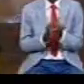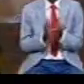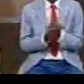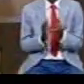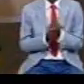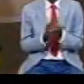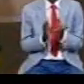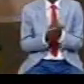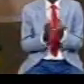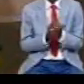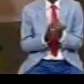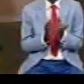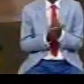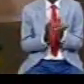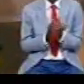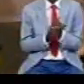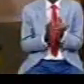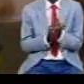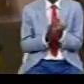Jesus Christ.